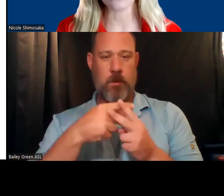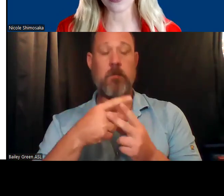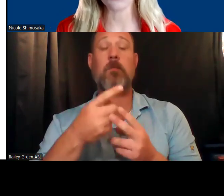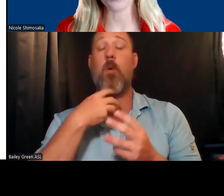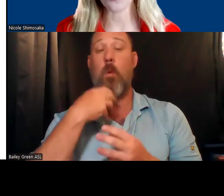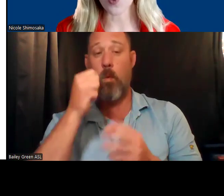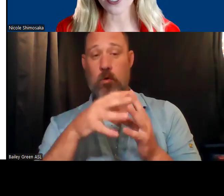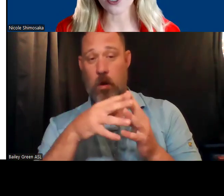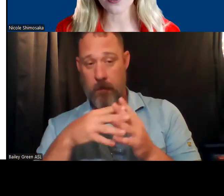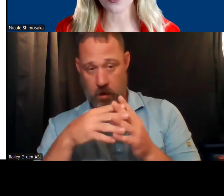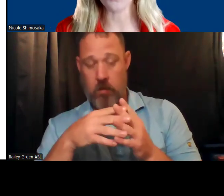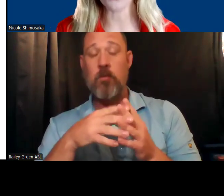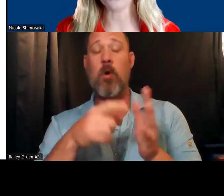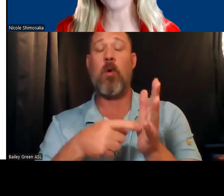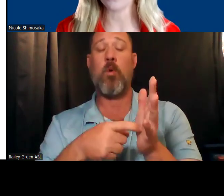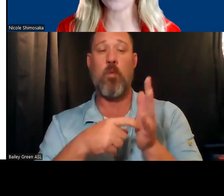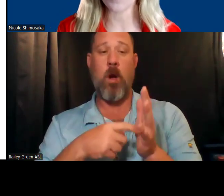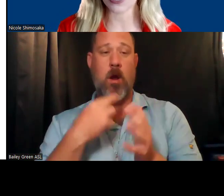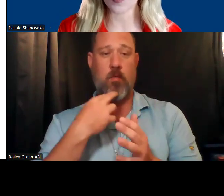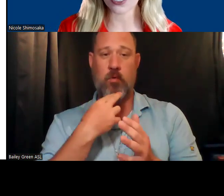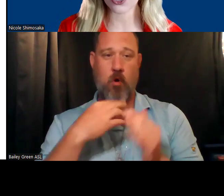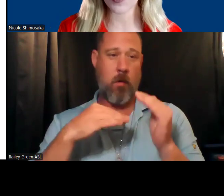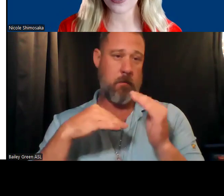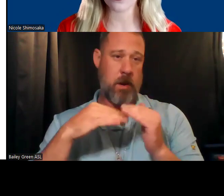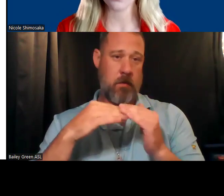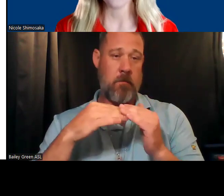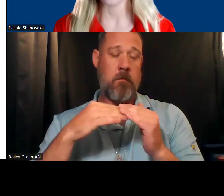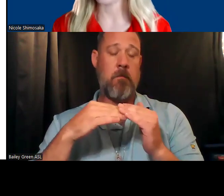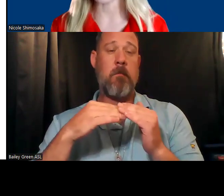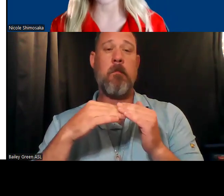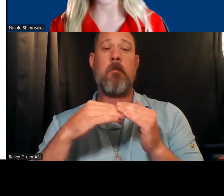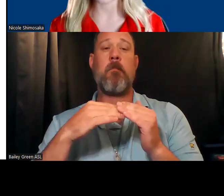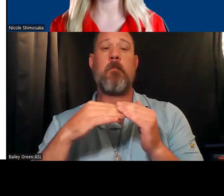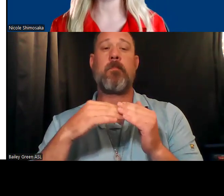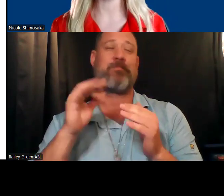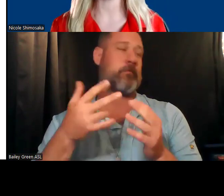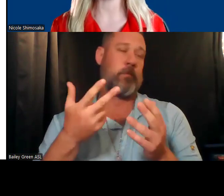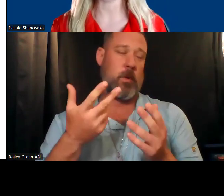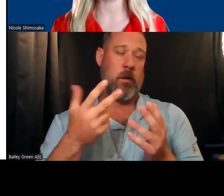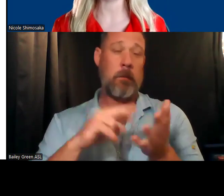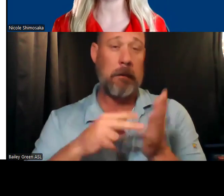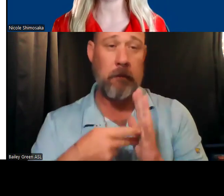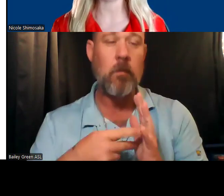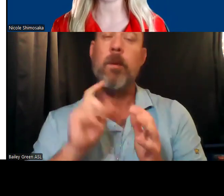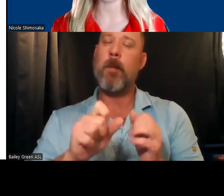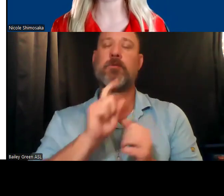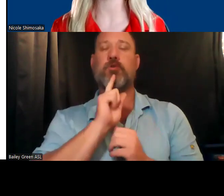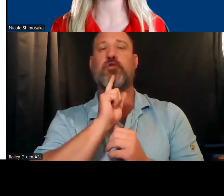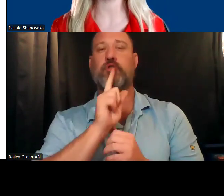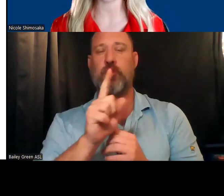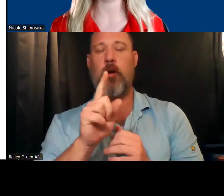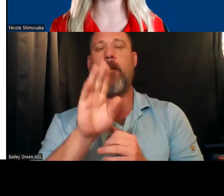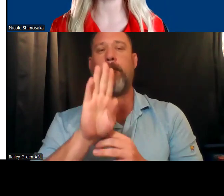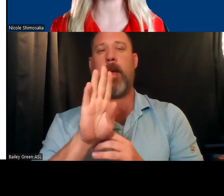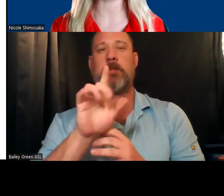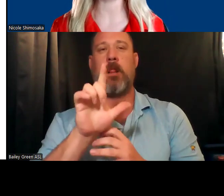Americans Act require a rural minimum expenditure rate, which in plain language means we have to ensure that there's a baseline